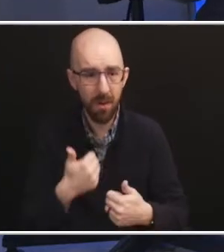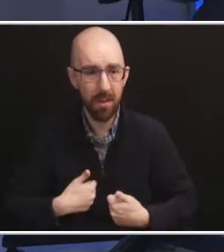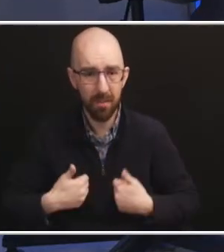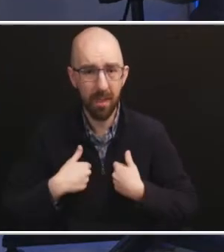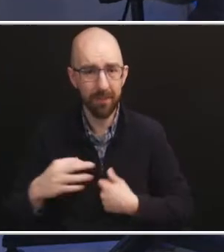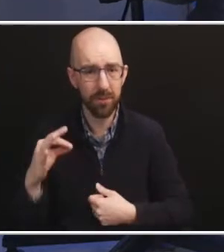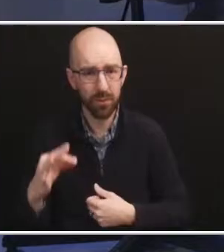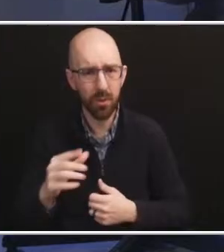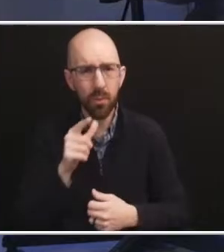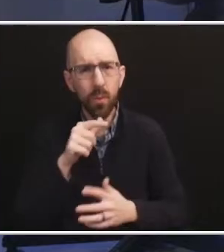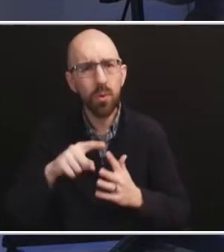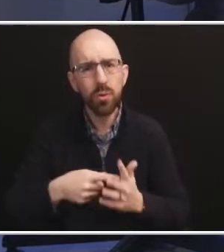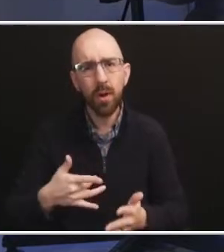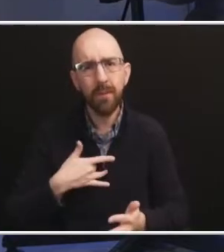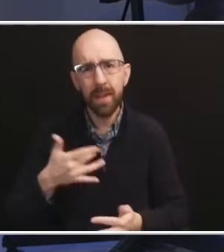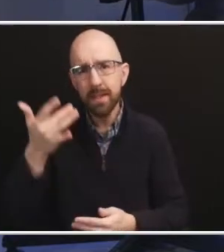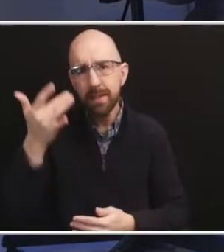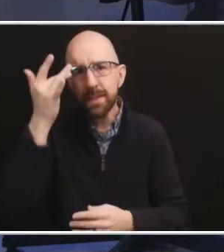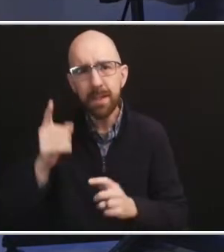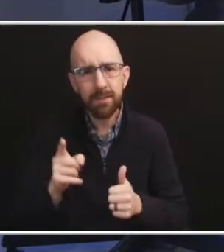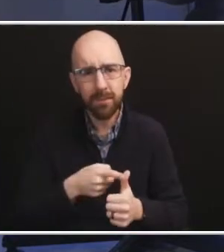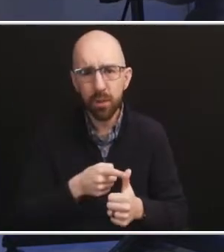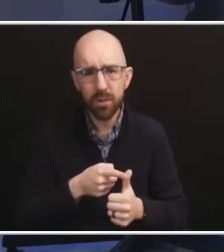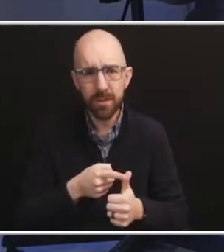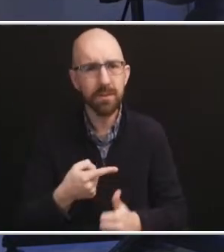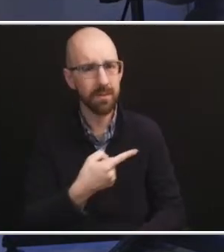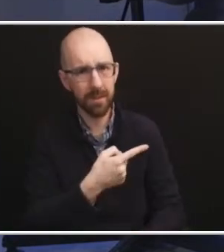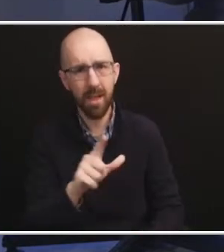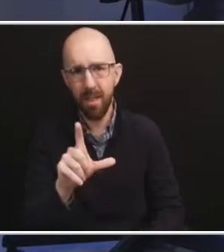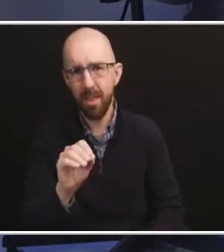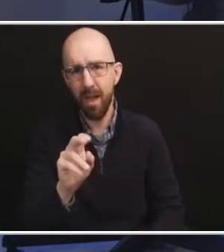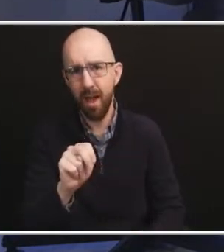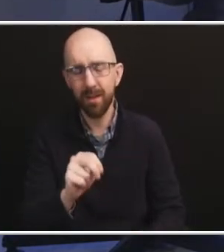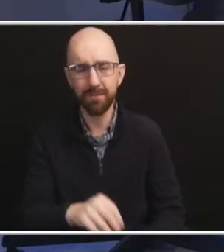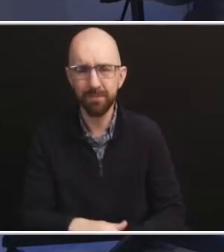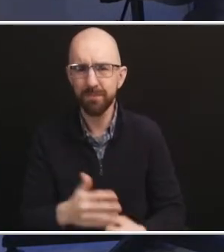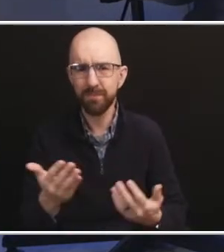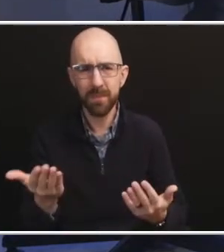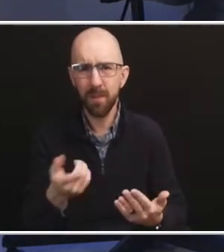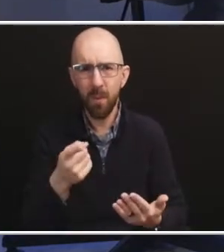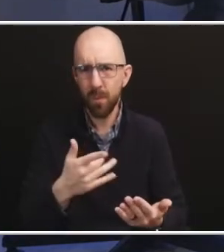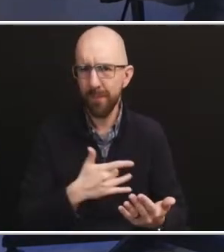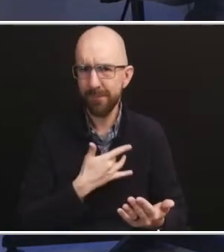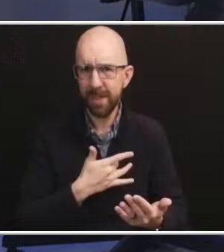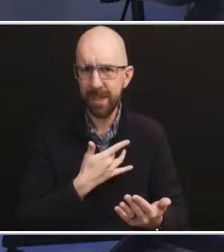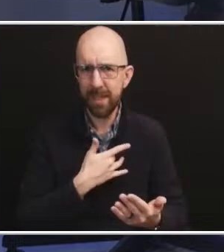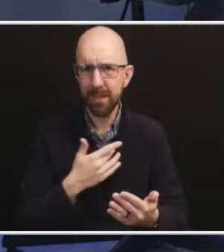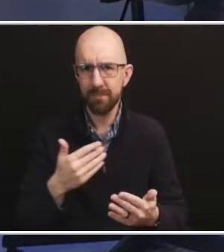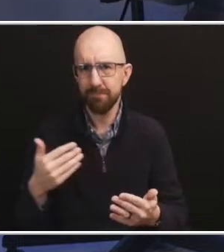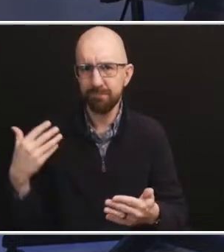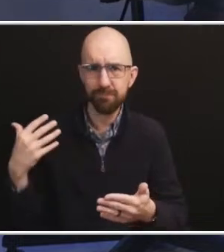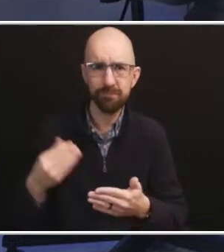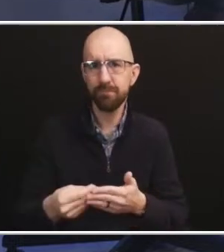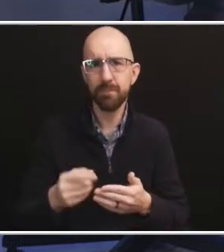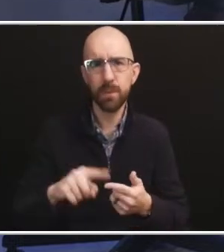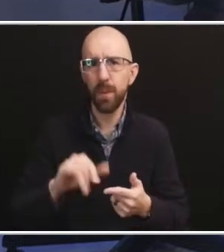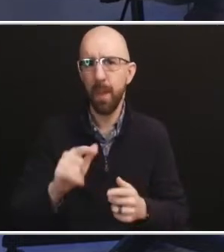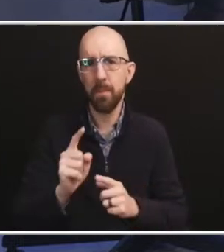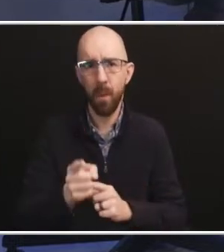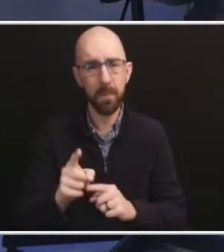feeling sick first? Lonnie. So, Lon, what were you feeling like up until when you got these tests going? Were